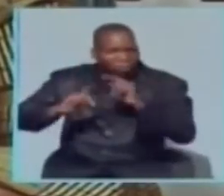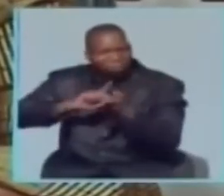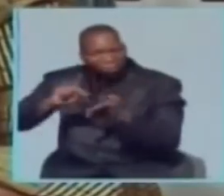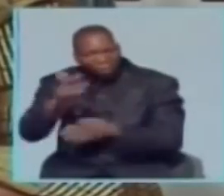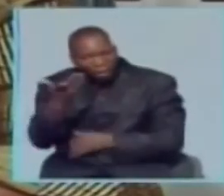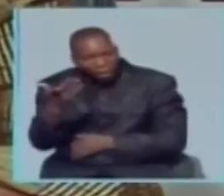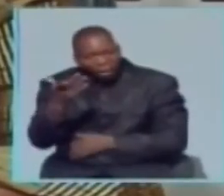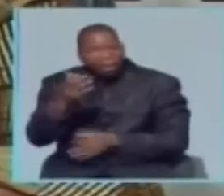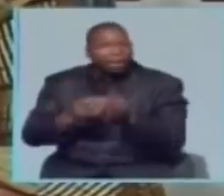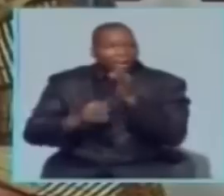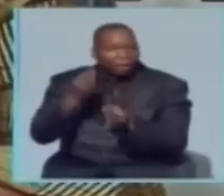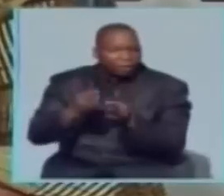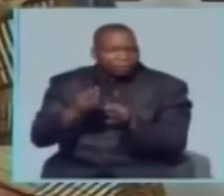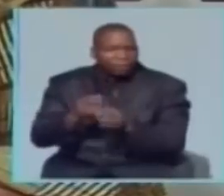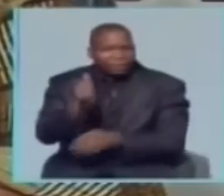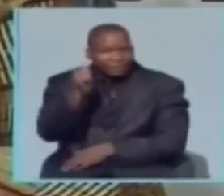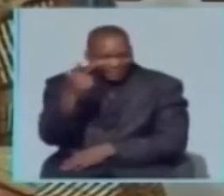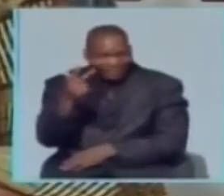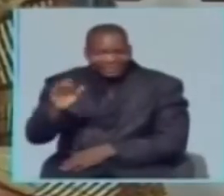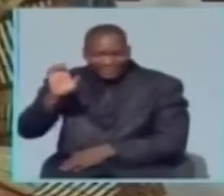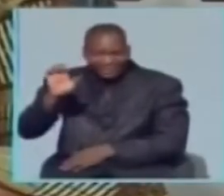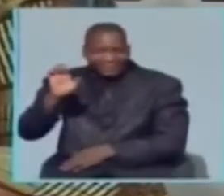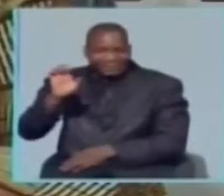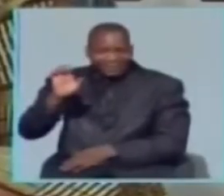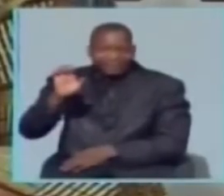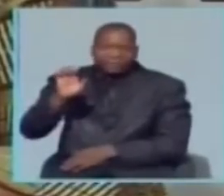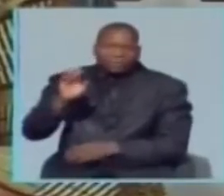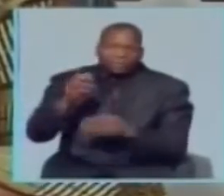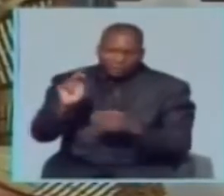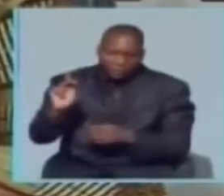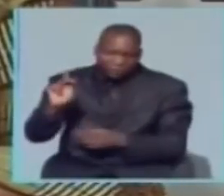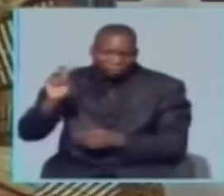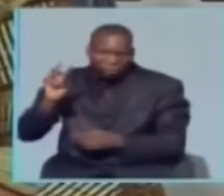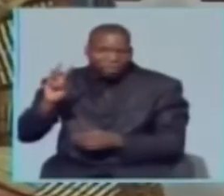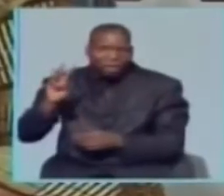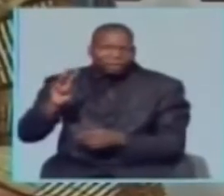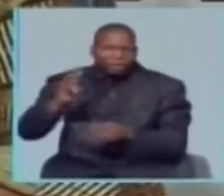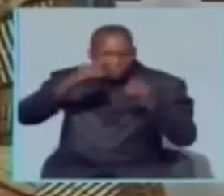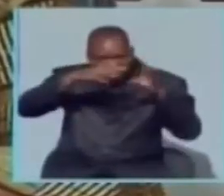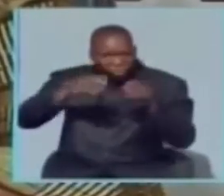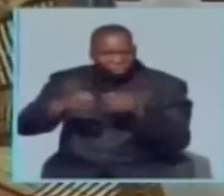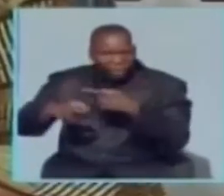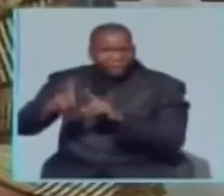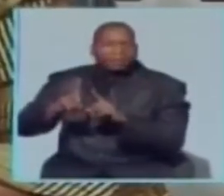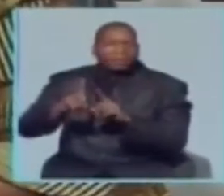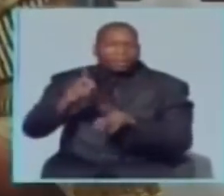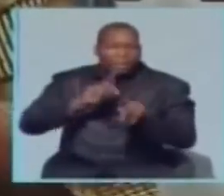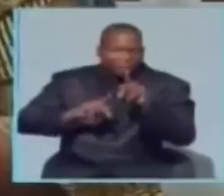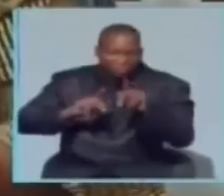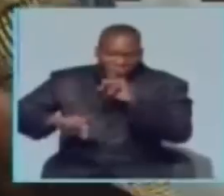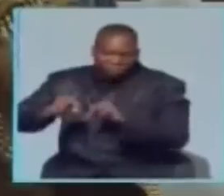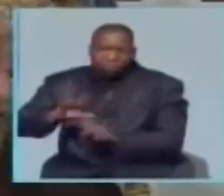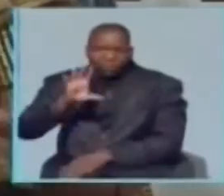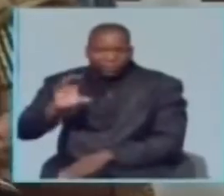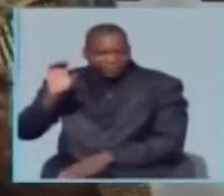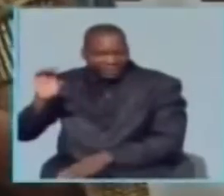is generating the power at 13 cents a kilowatt, the citizens get it at about 5 cents per kilowatt. So